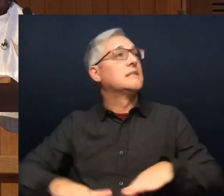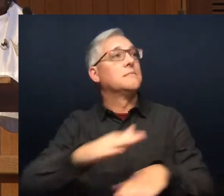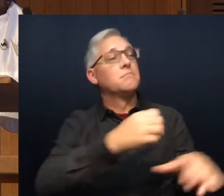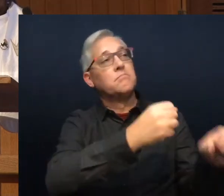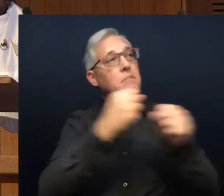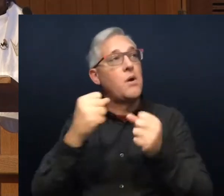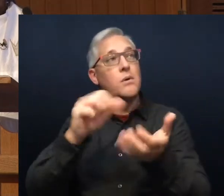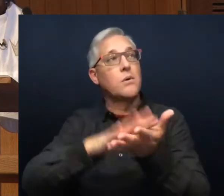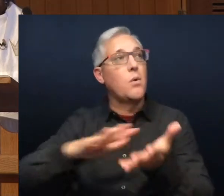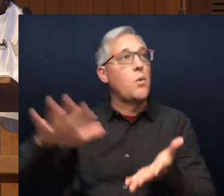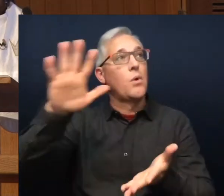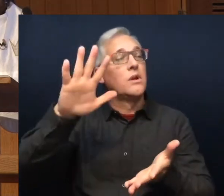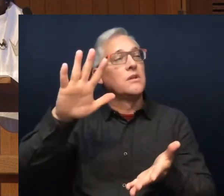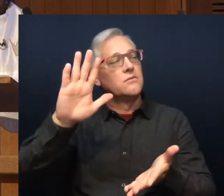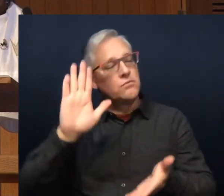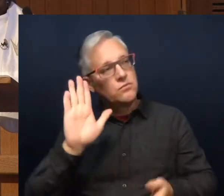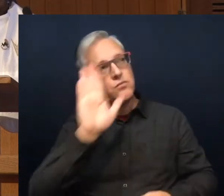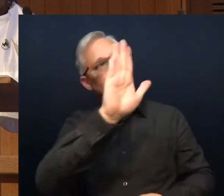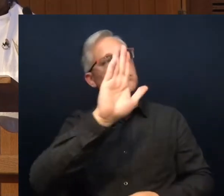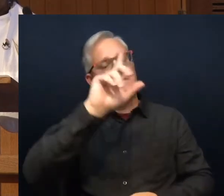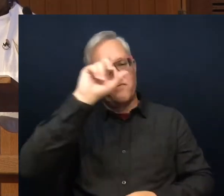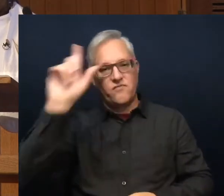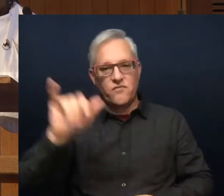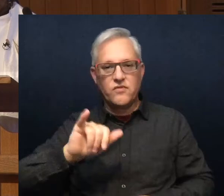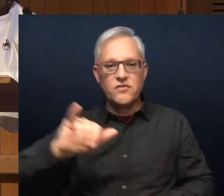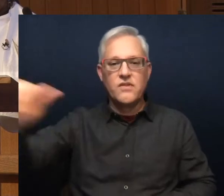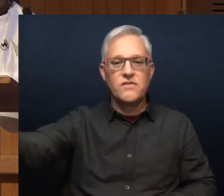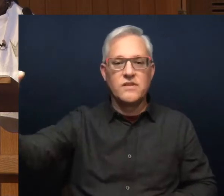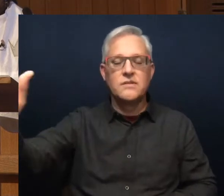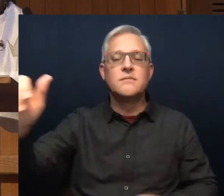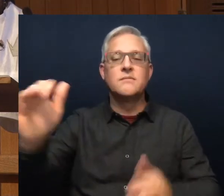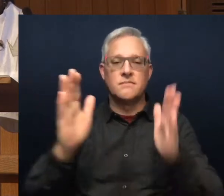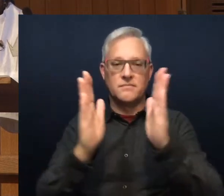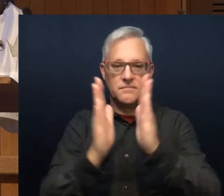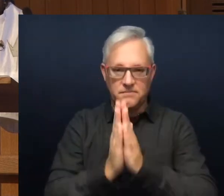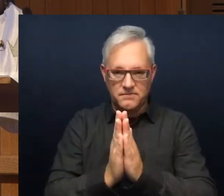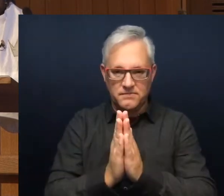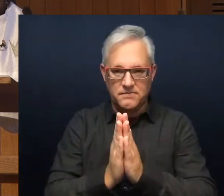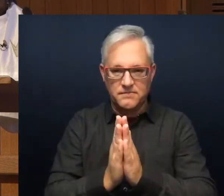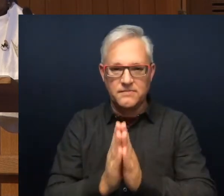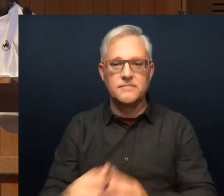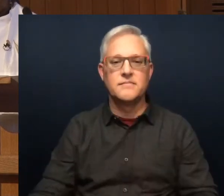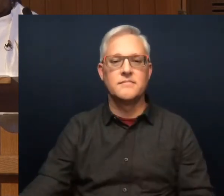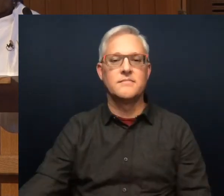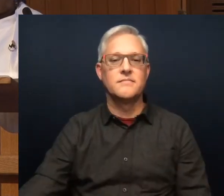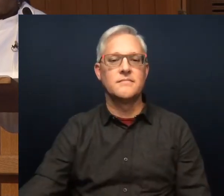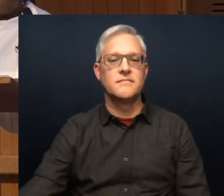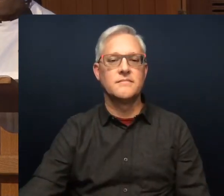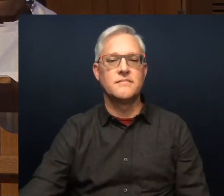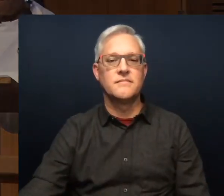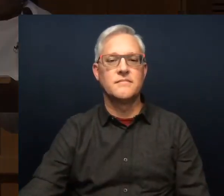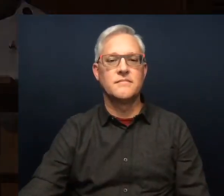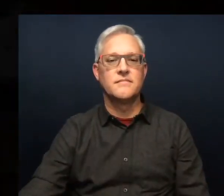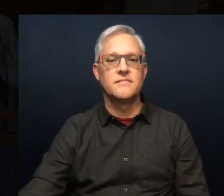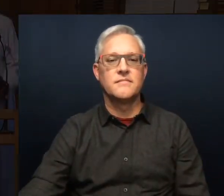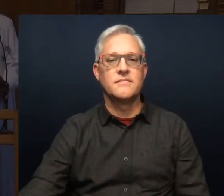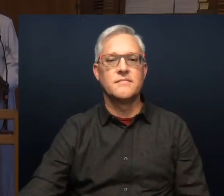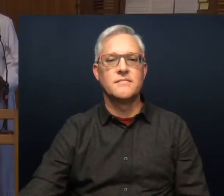the power, and the glory are yours, now and forever. Amen.